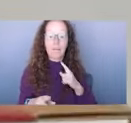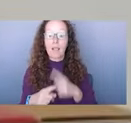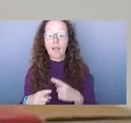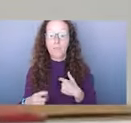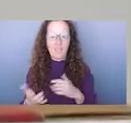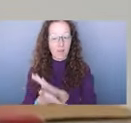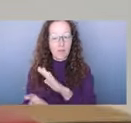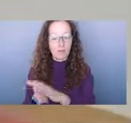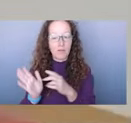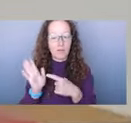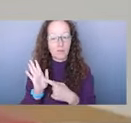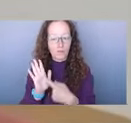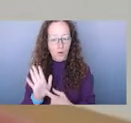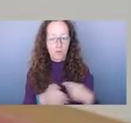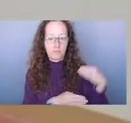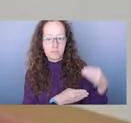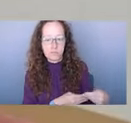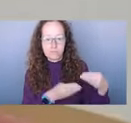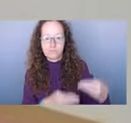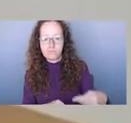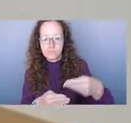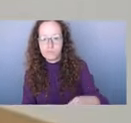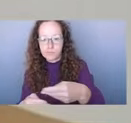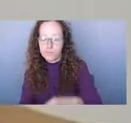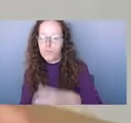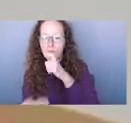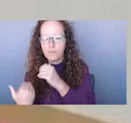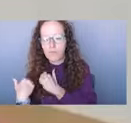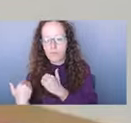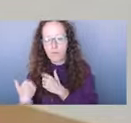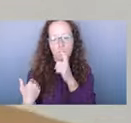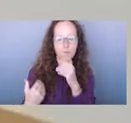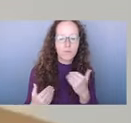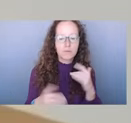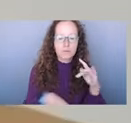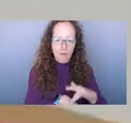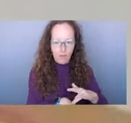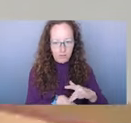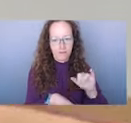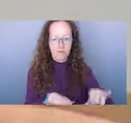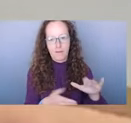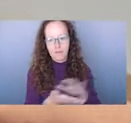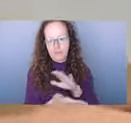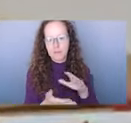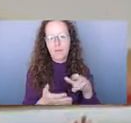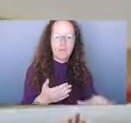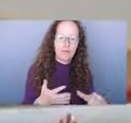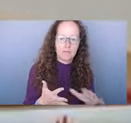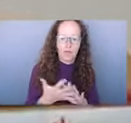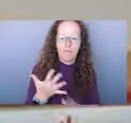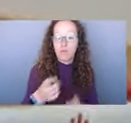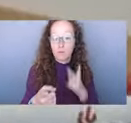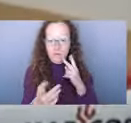through the process. So here's that early voting ballot report. You can see a tray number of 455. You can